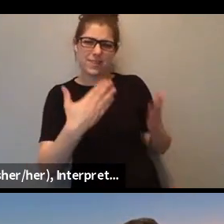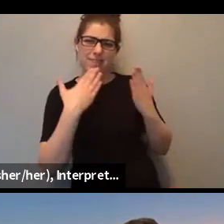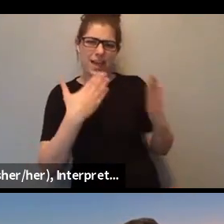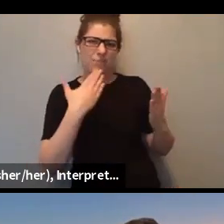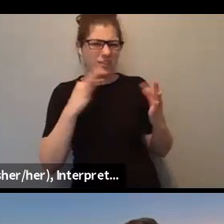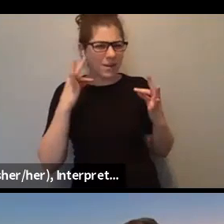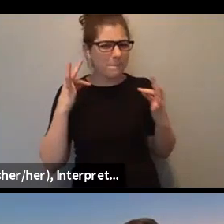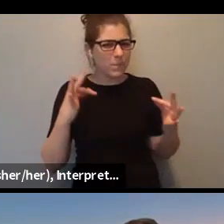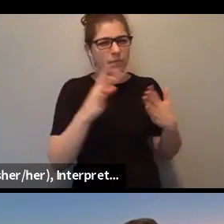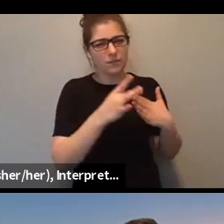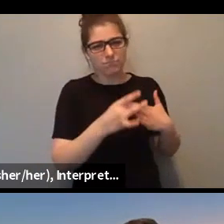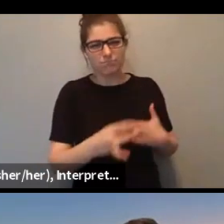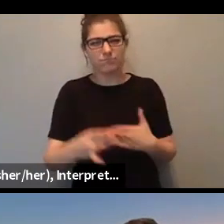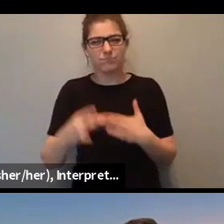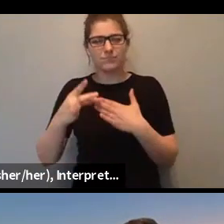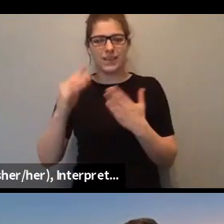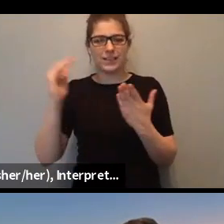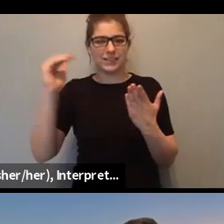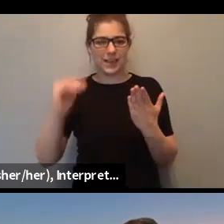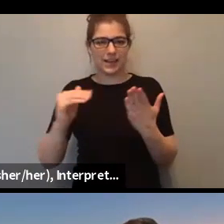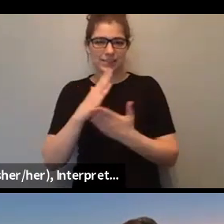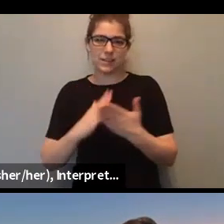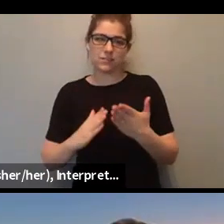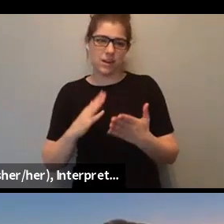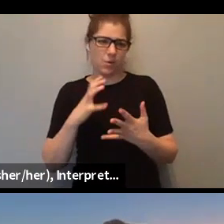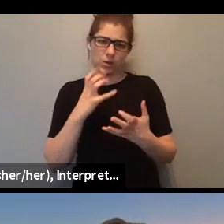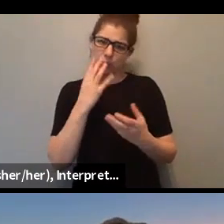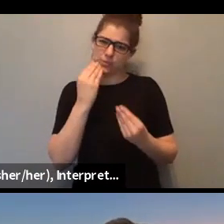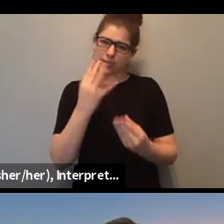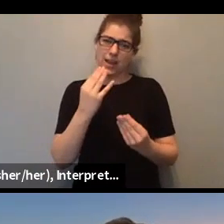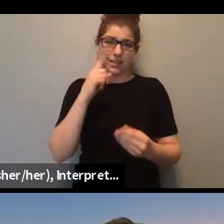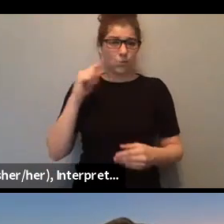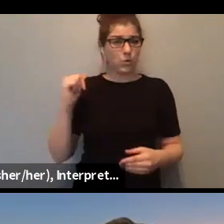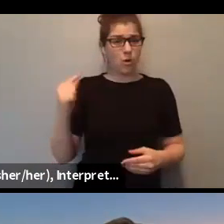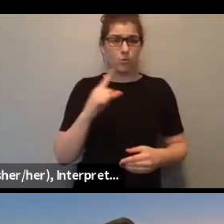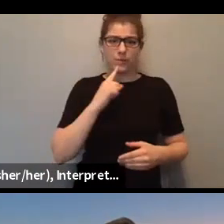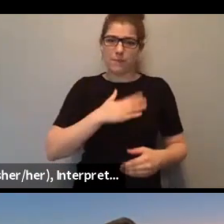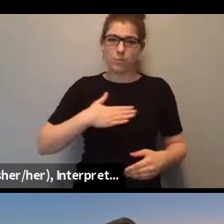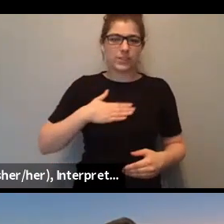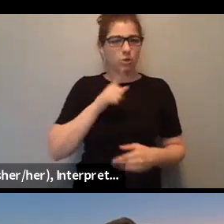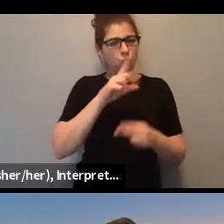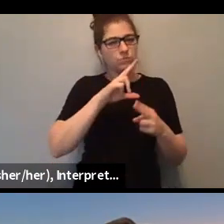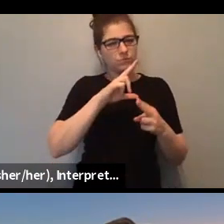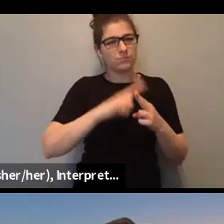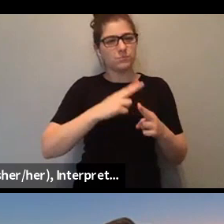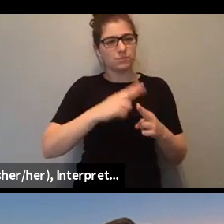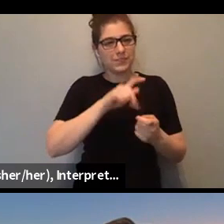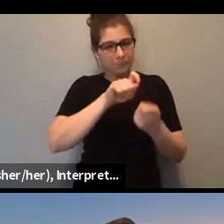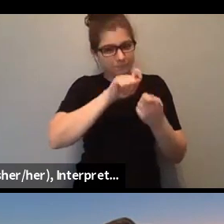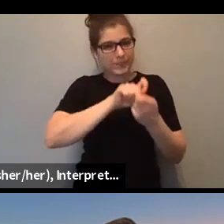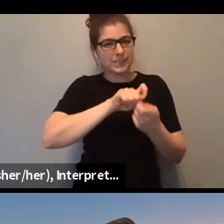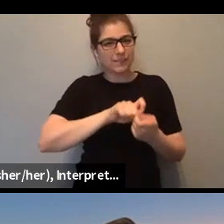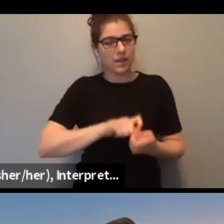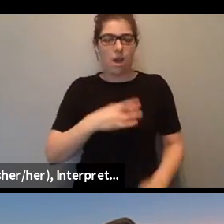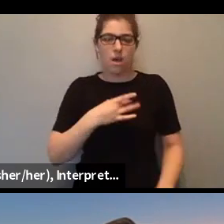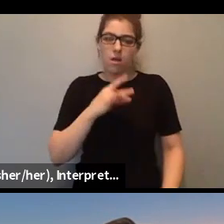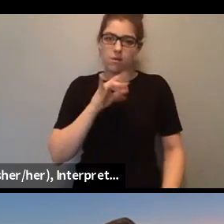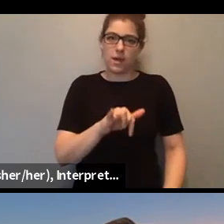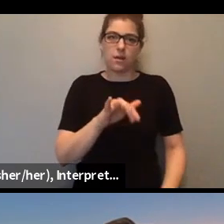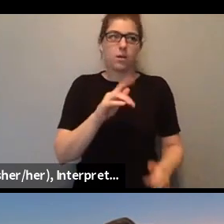into the next section. And I have to say, I think we all really appreciate that you named some specifics as to what we can do